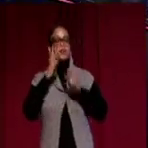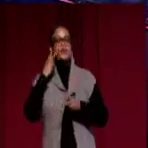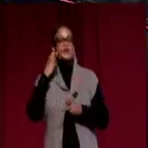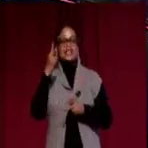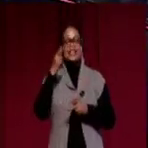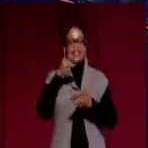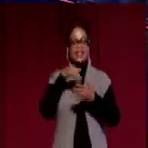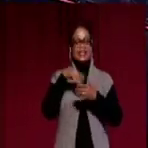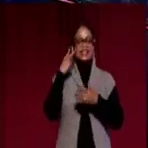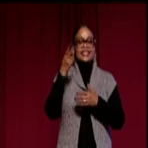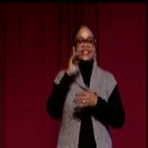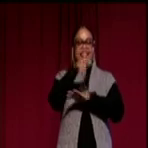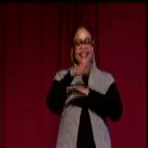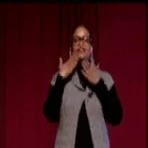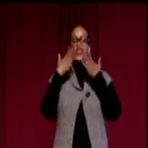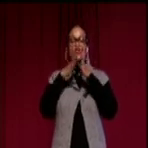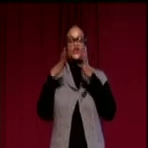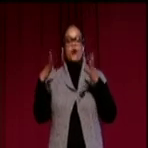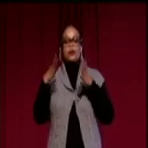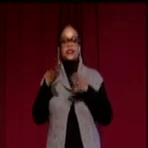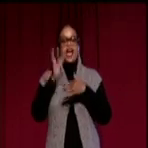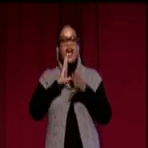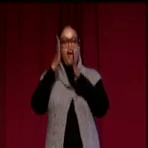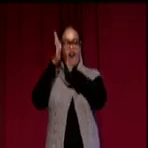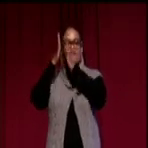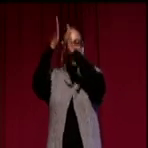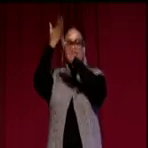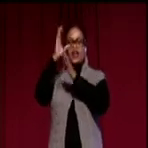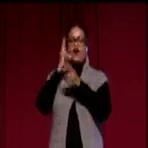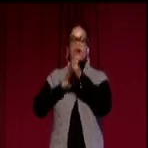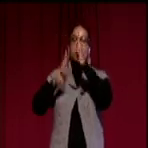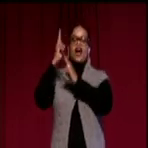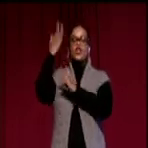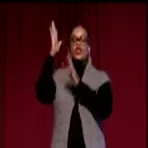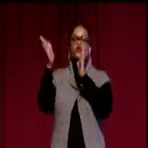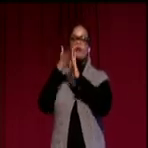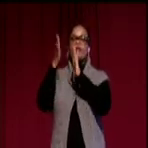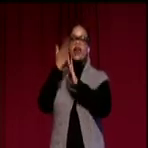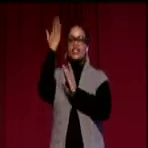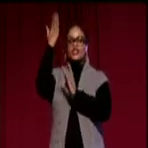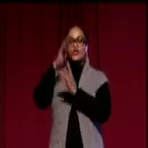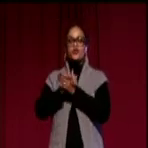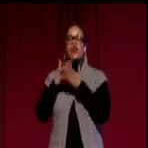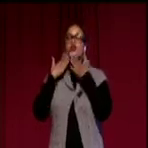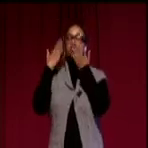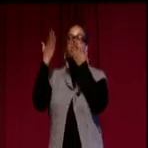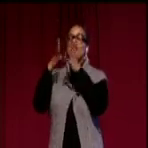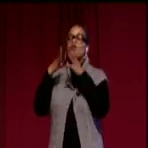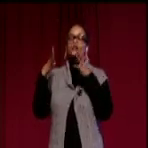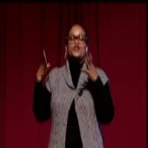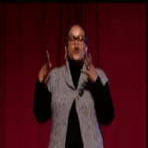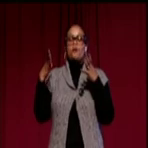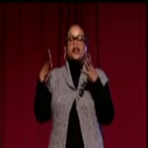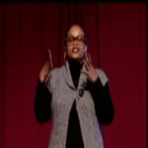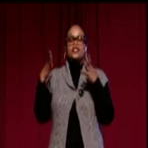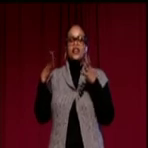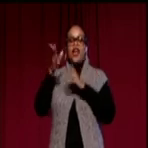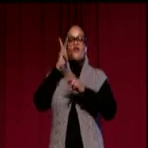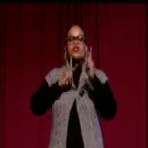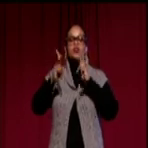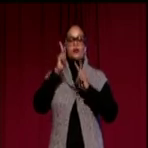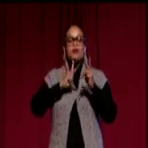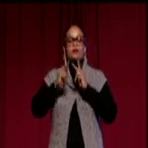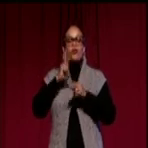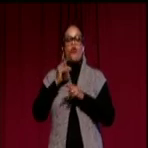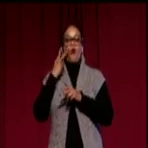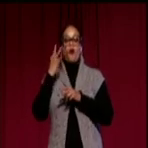In tonight, thank you so much. Our Father and our God, we honor you, we praise you. We thank you so much for the people